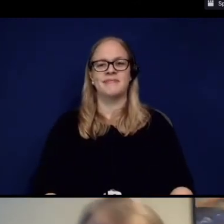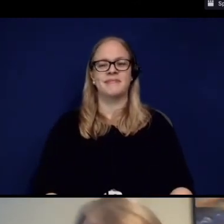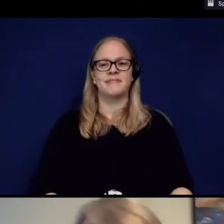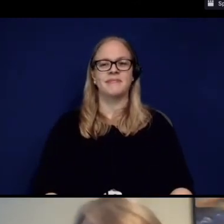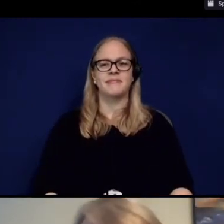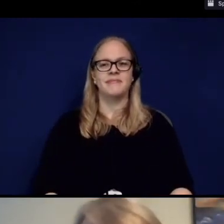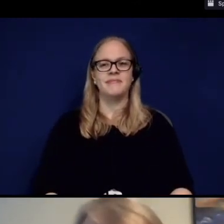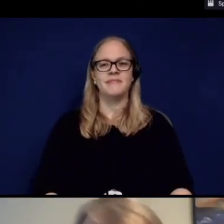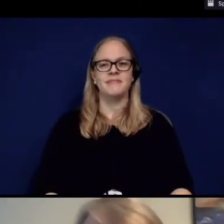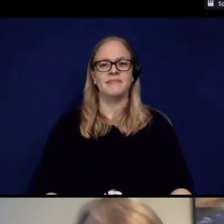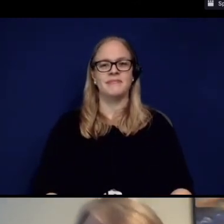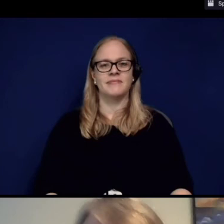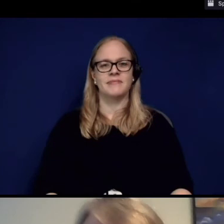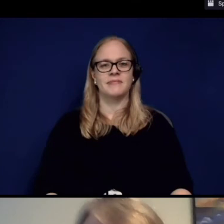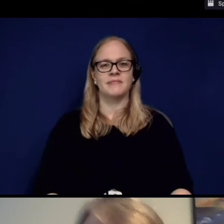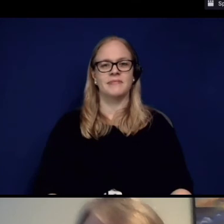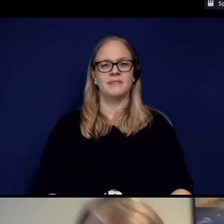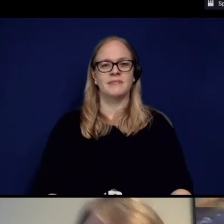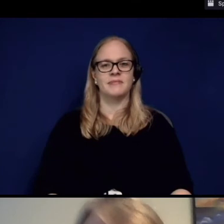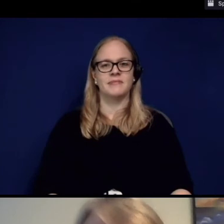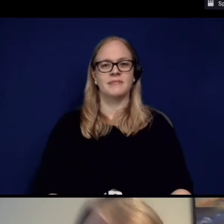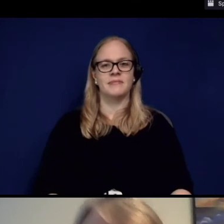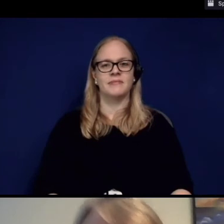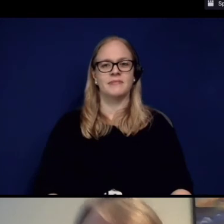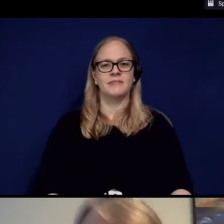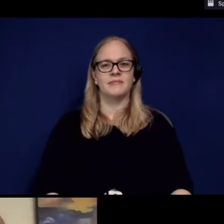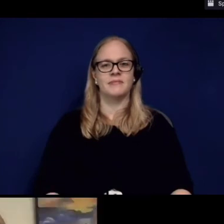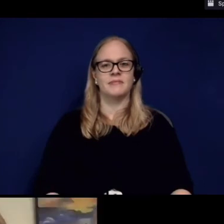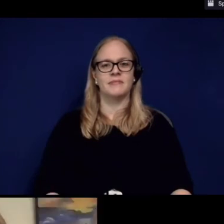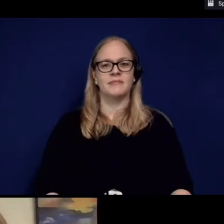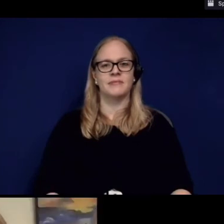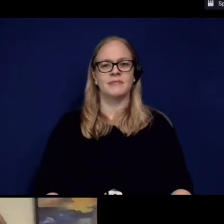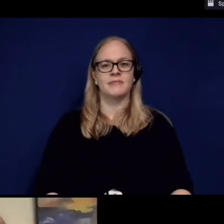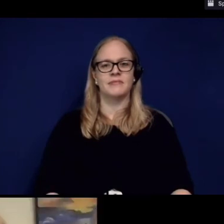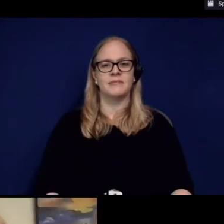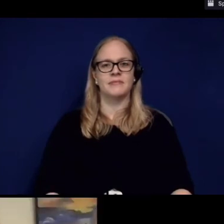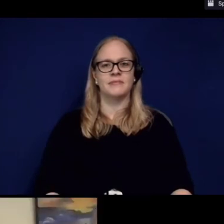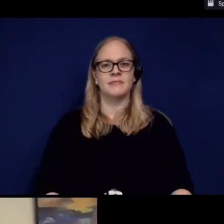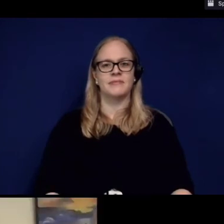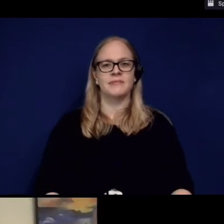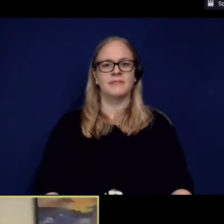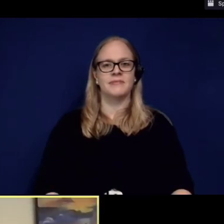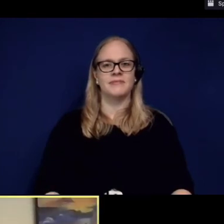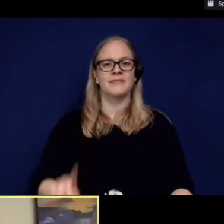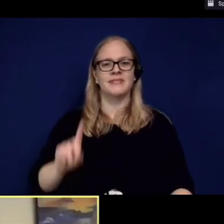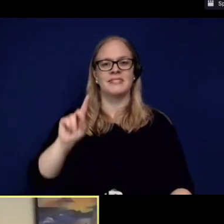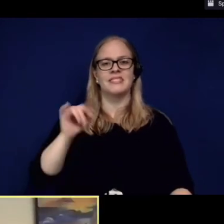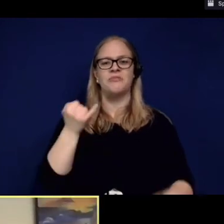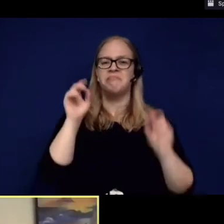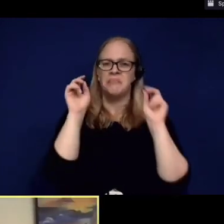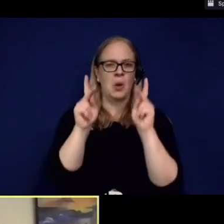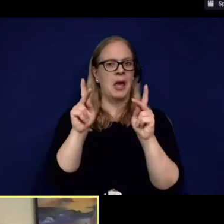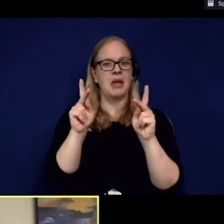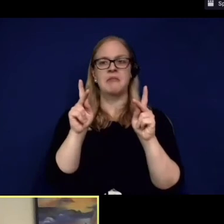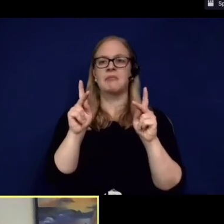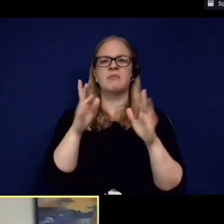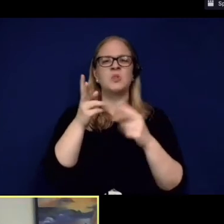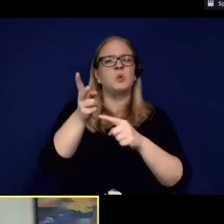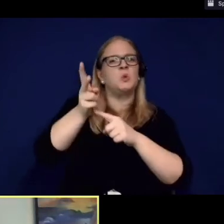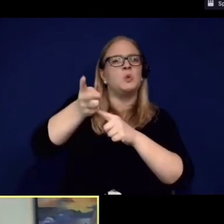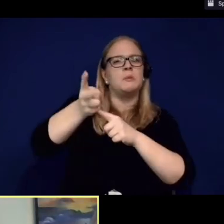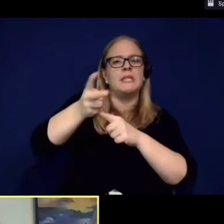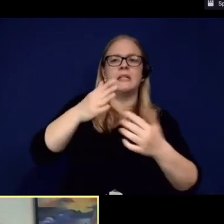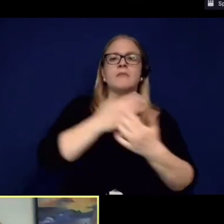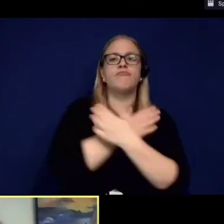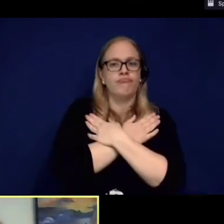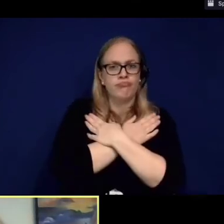All right. and we're just going to take a 2-minute break, give